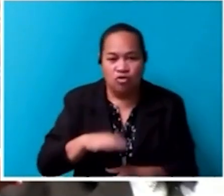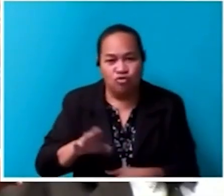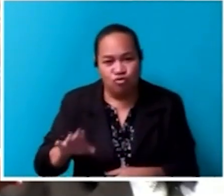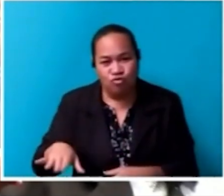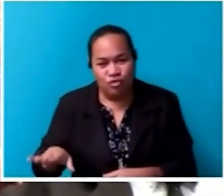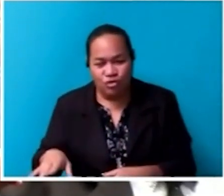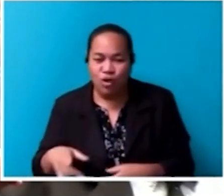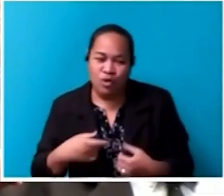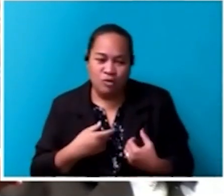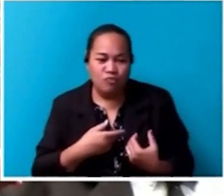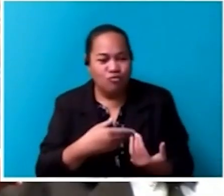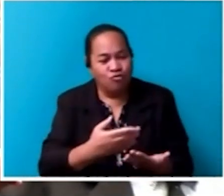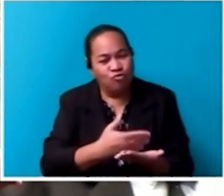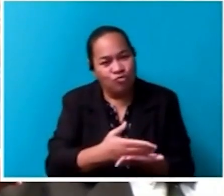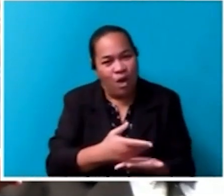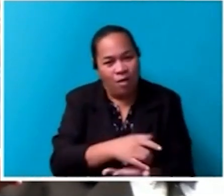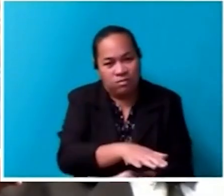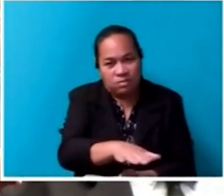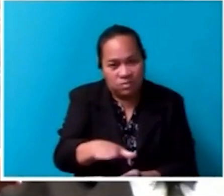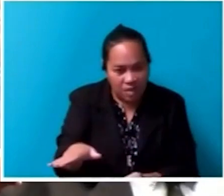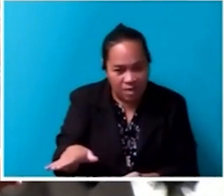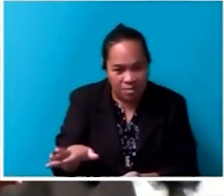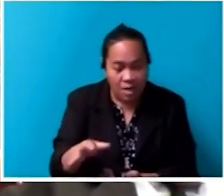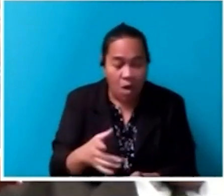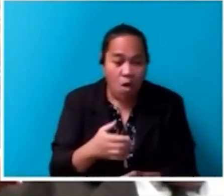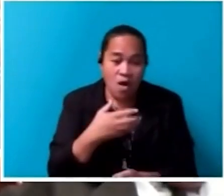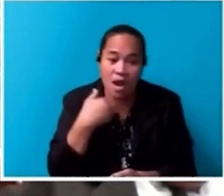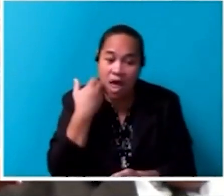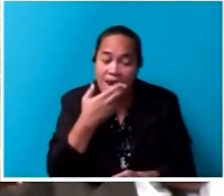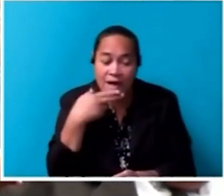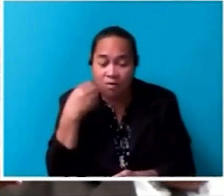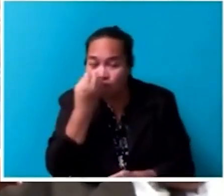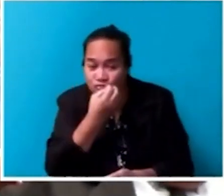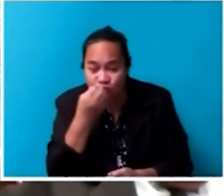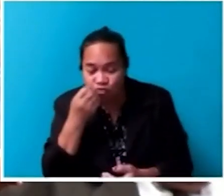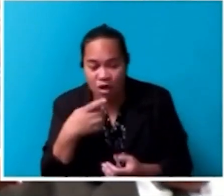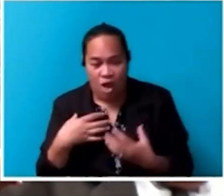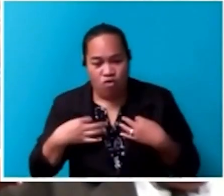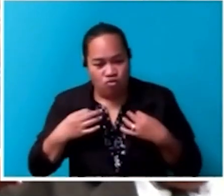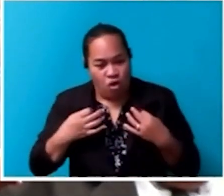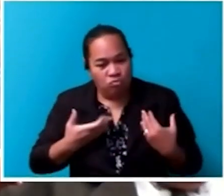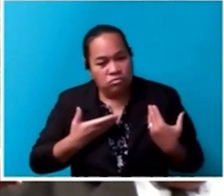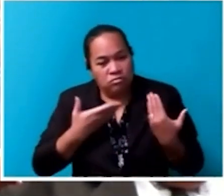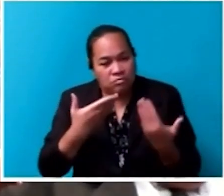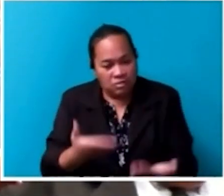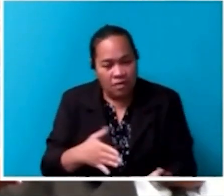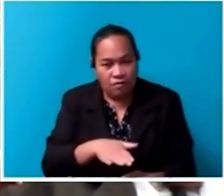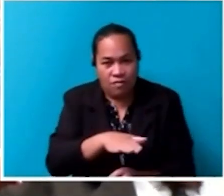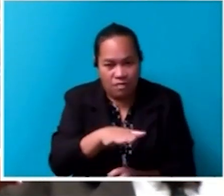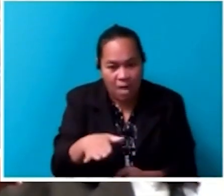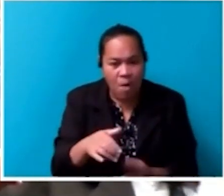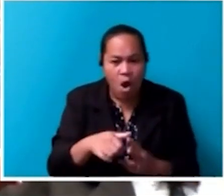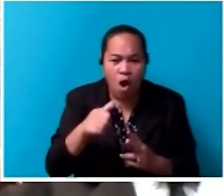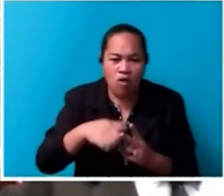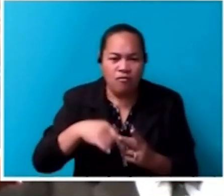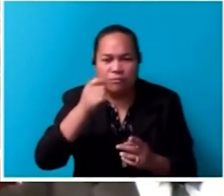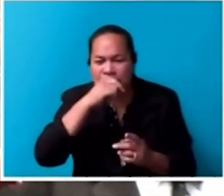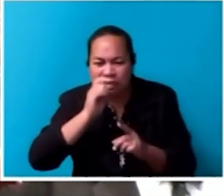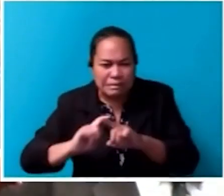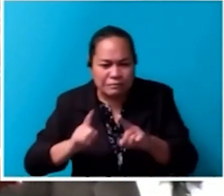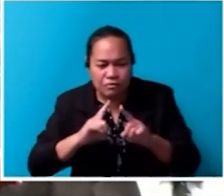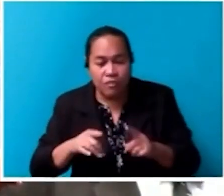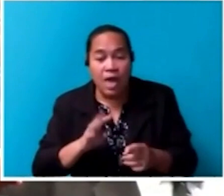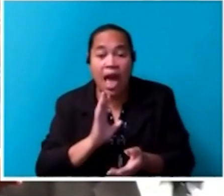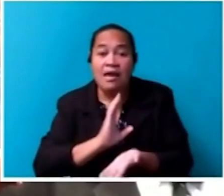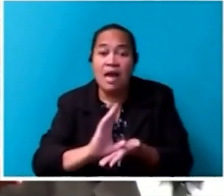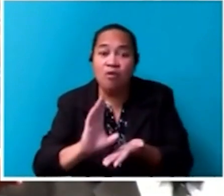reached, provision of warm meals, clothing, and hygiene kits, counseling sessions